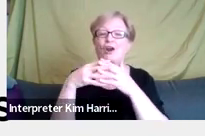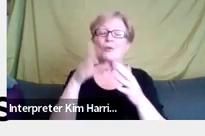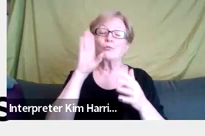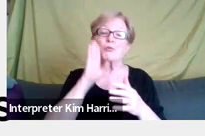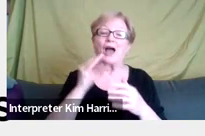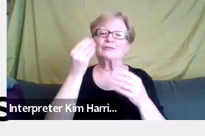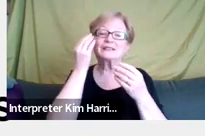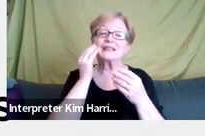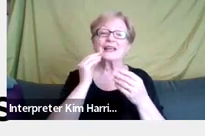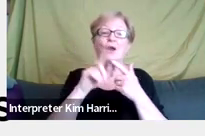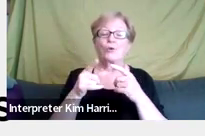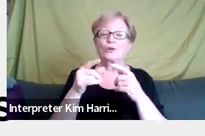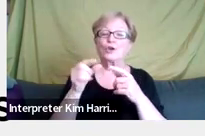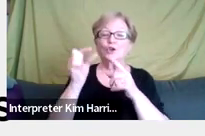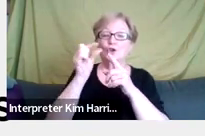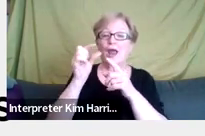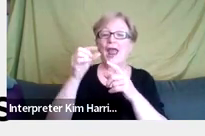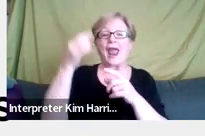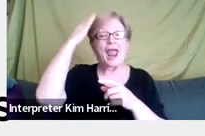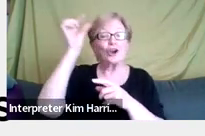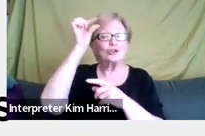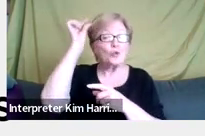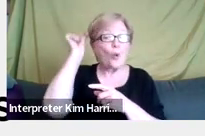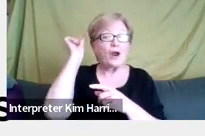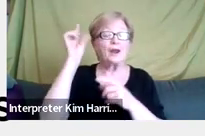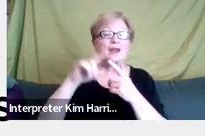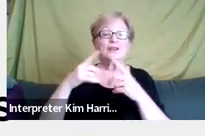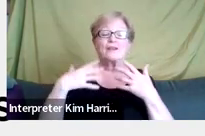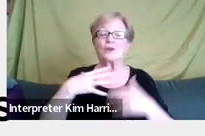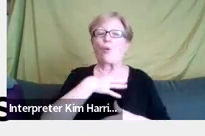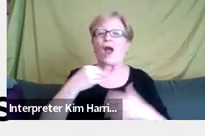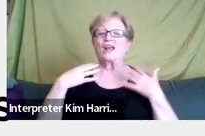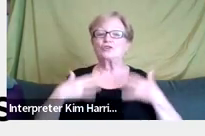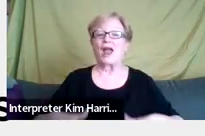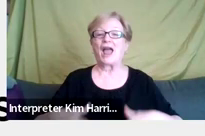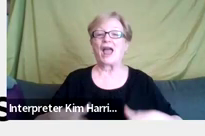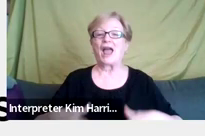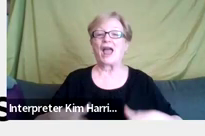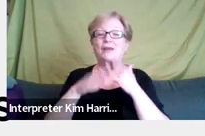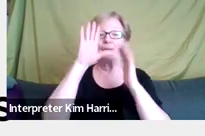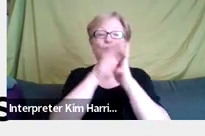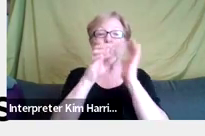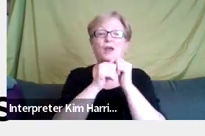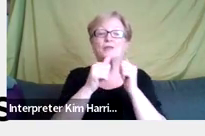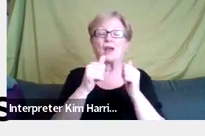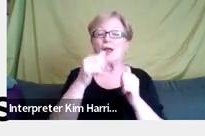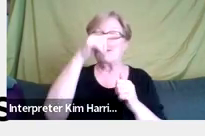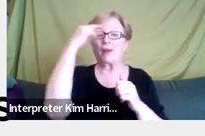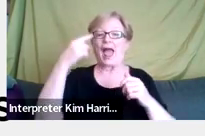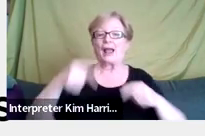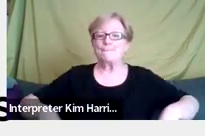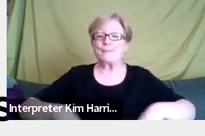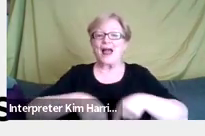woman with short hair. She is wearing a white dress in the picture with a black belt and a black